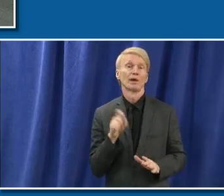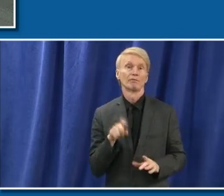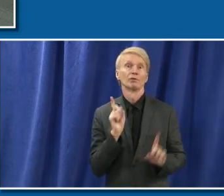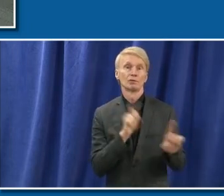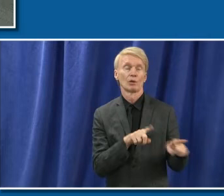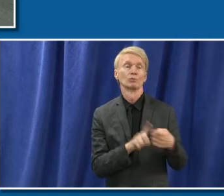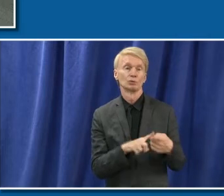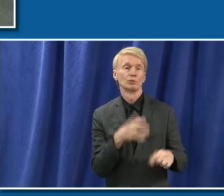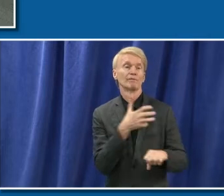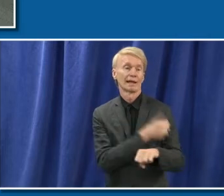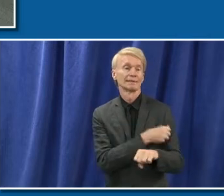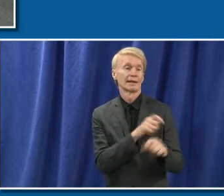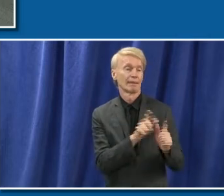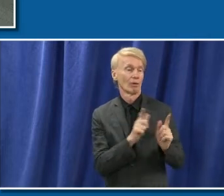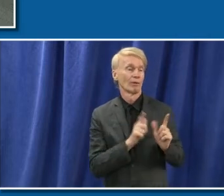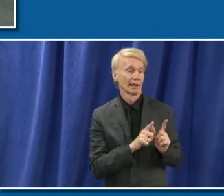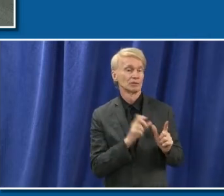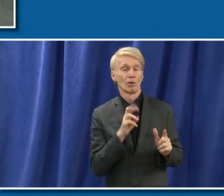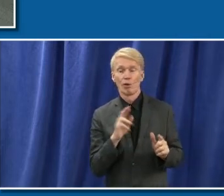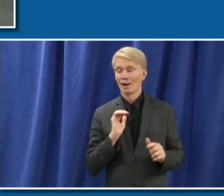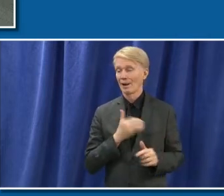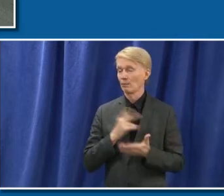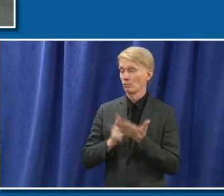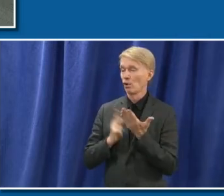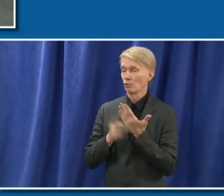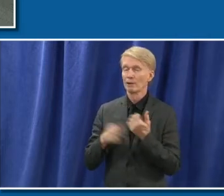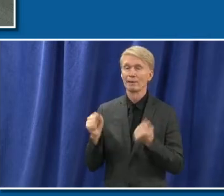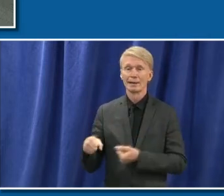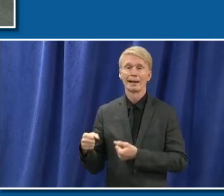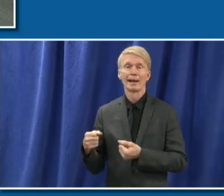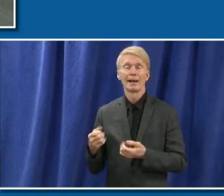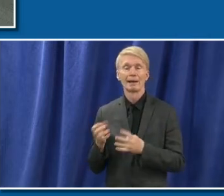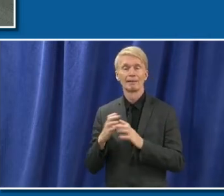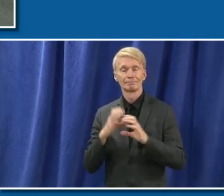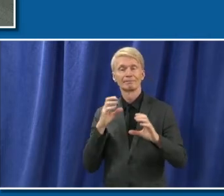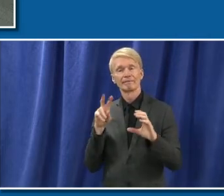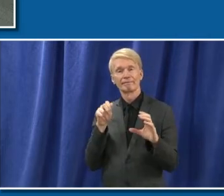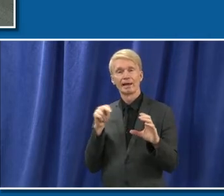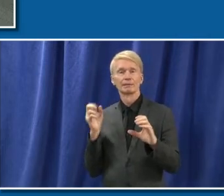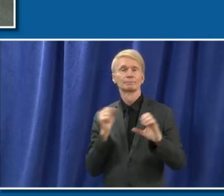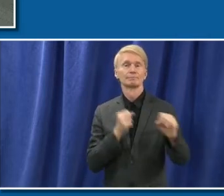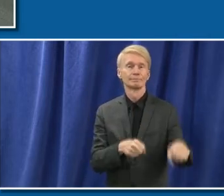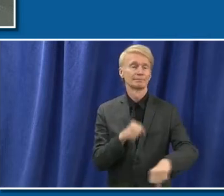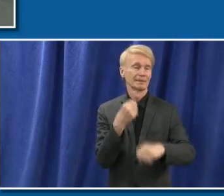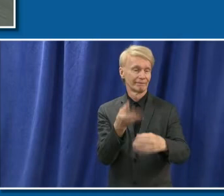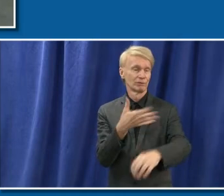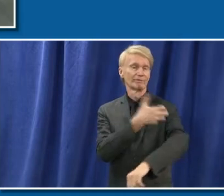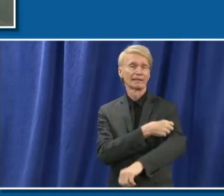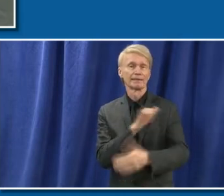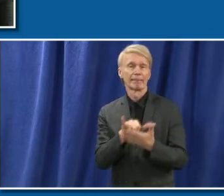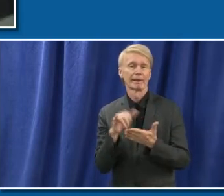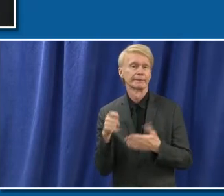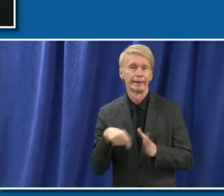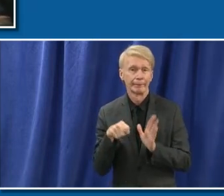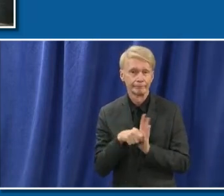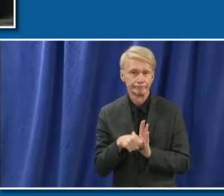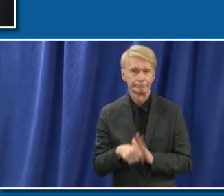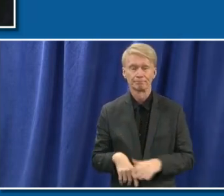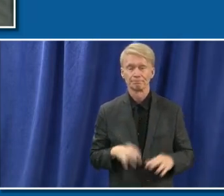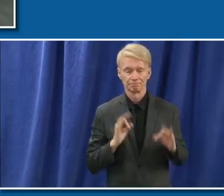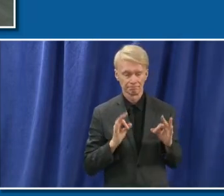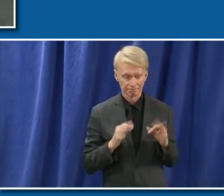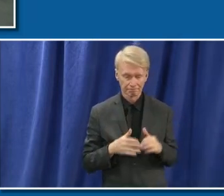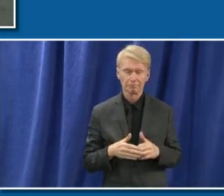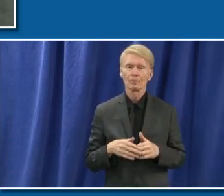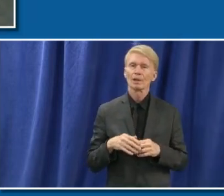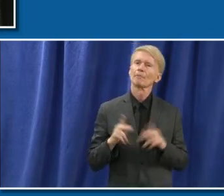vaccine or if one of our programs is bringing the vaccine directly to you. Perfect. And on the questions about